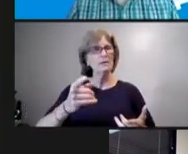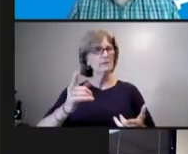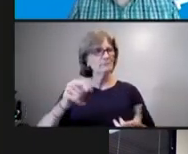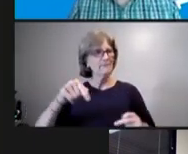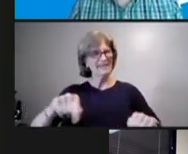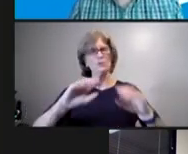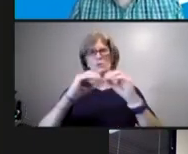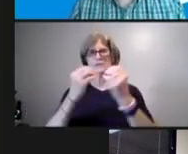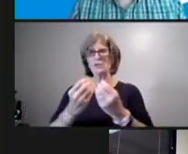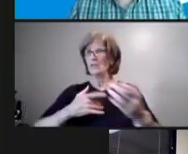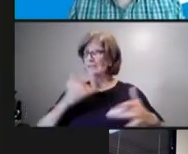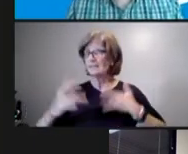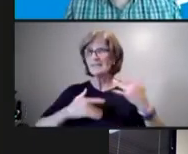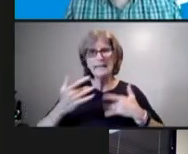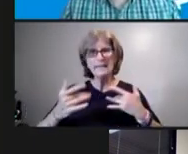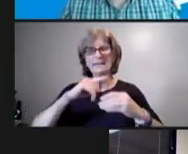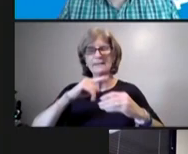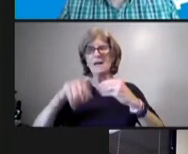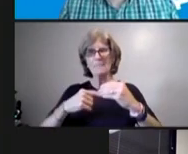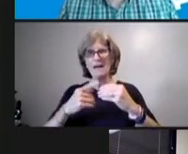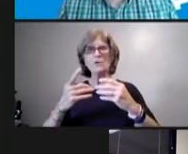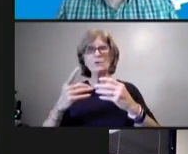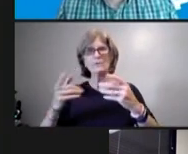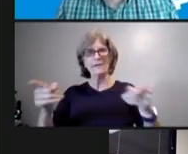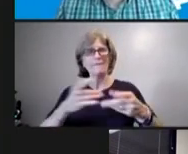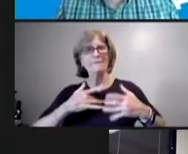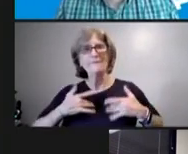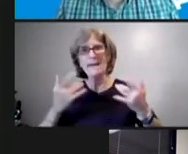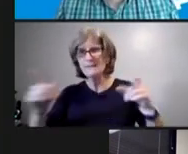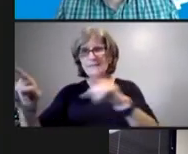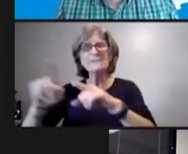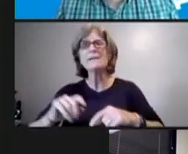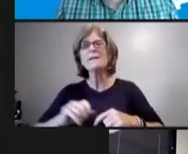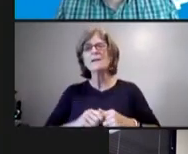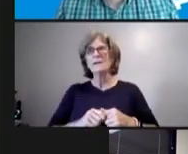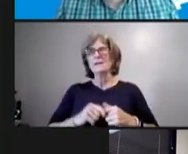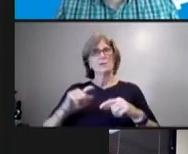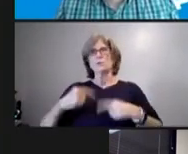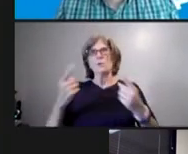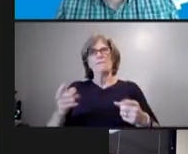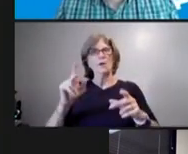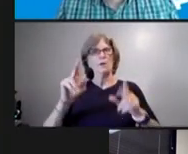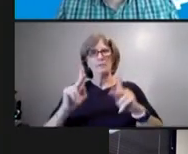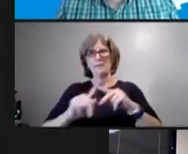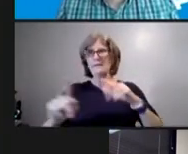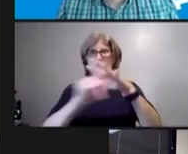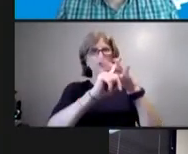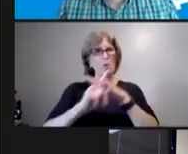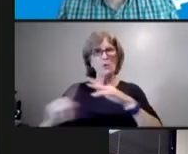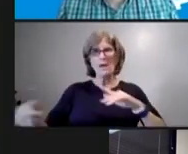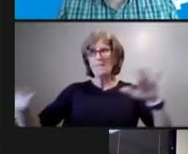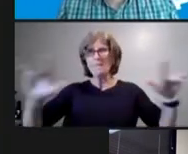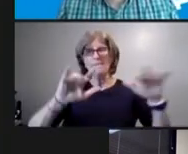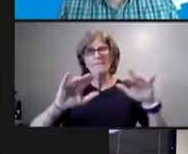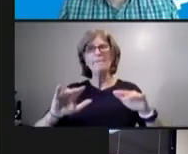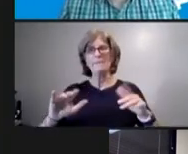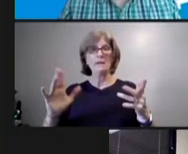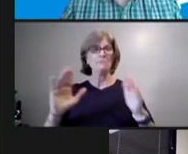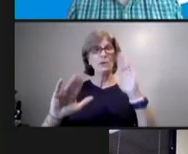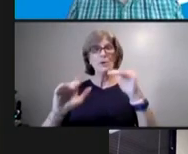have, much more than we had in the previous year. Good turnout, the ones we've had so far. So hopefully that continues and